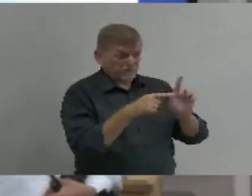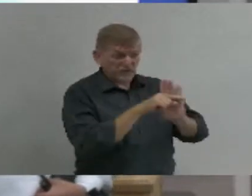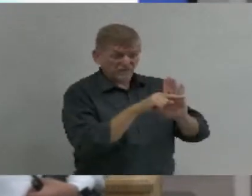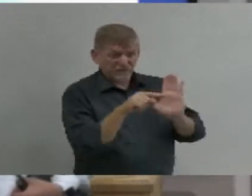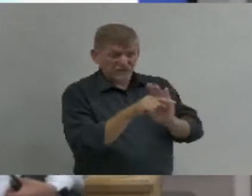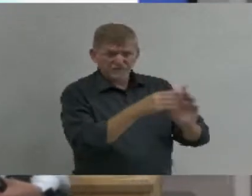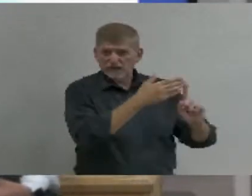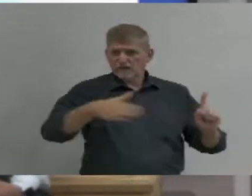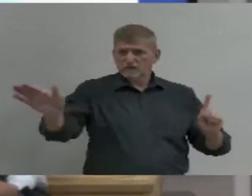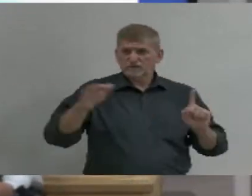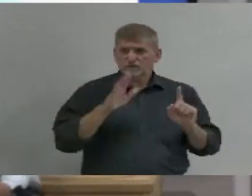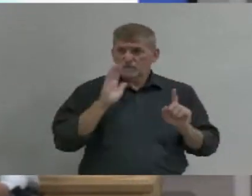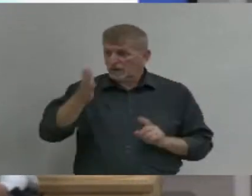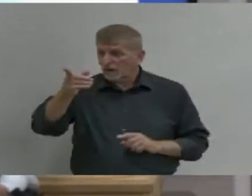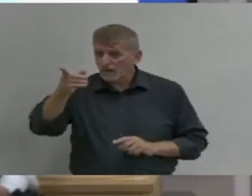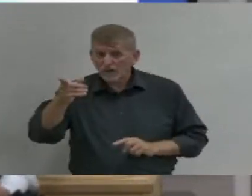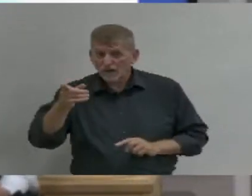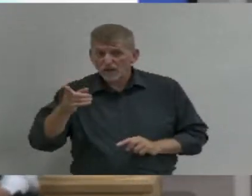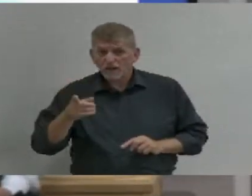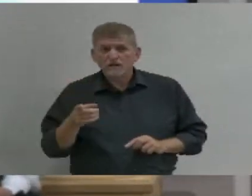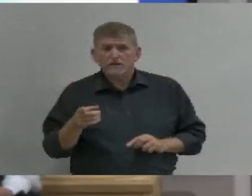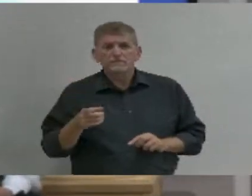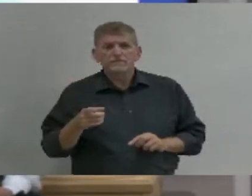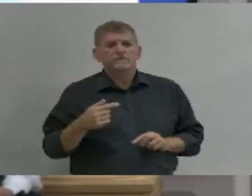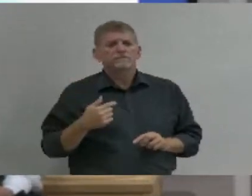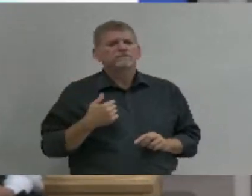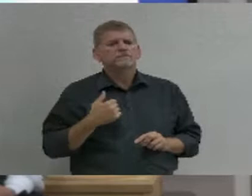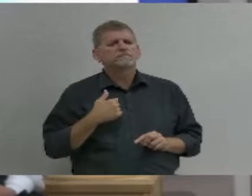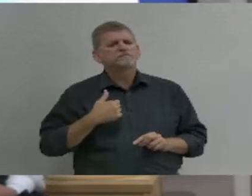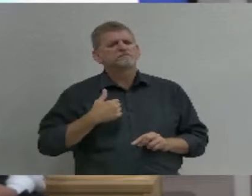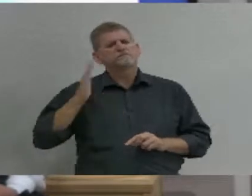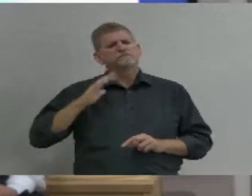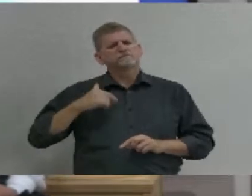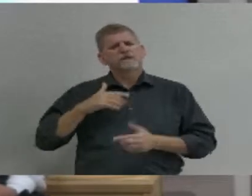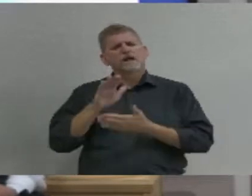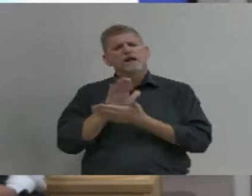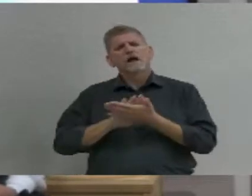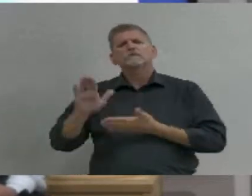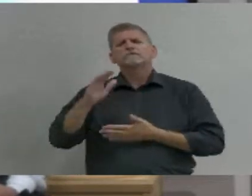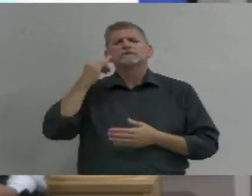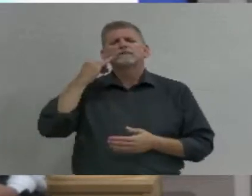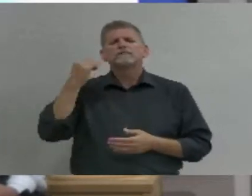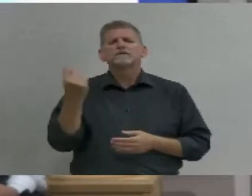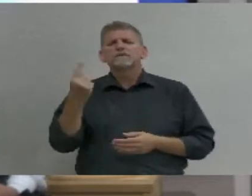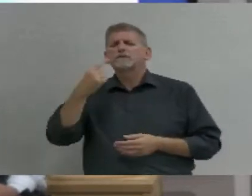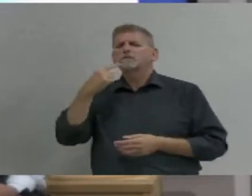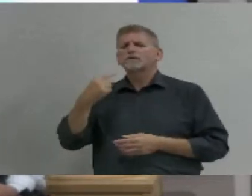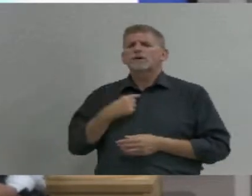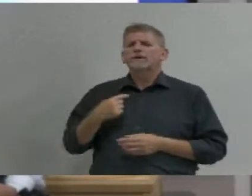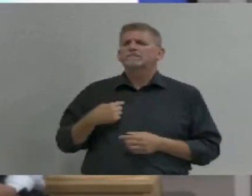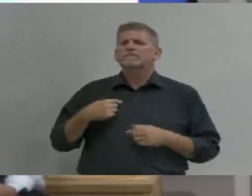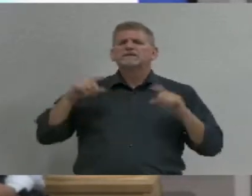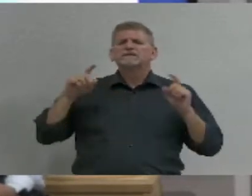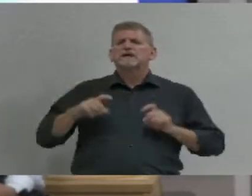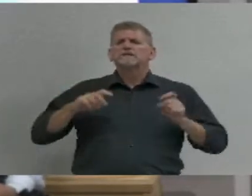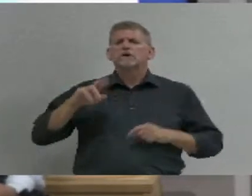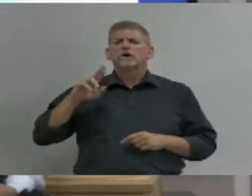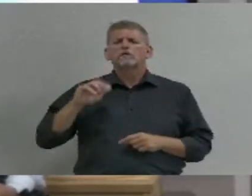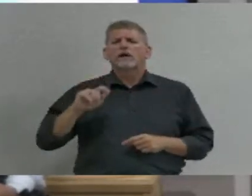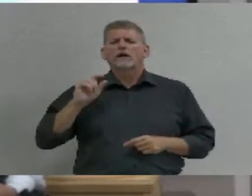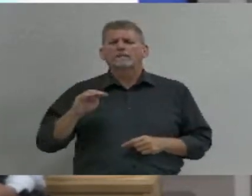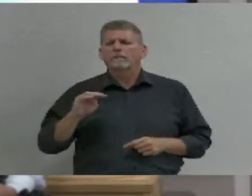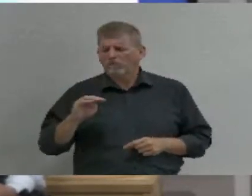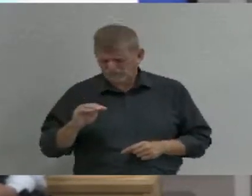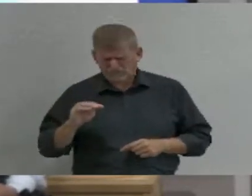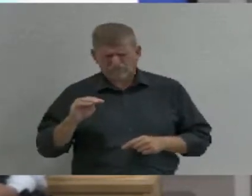in college, if somebody told me I was tested randomly and happened to test positive, but I was not sick and